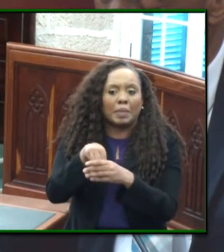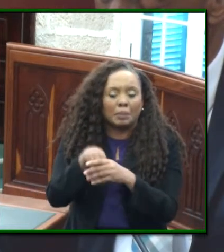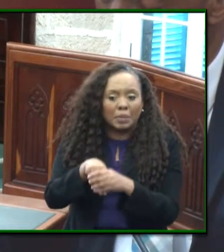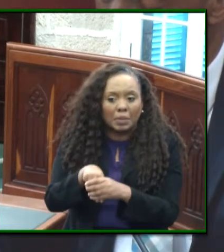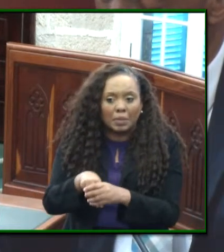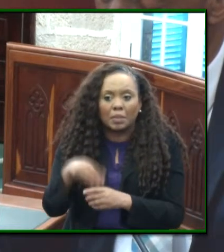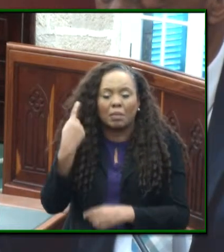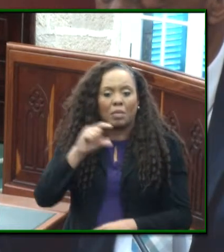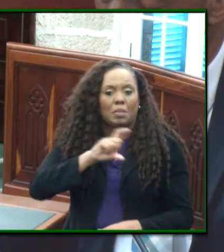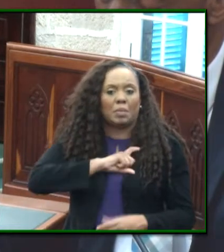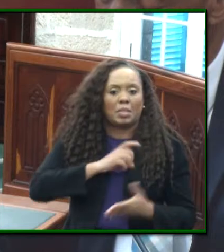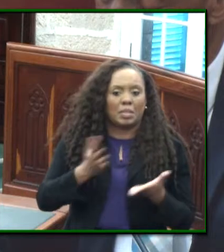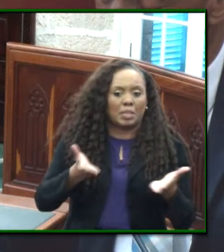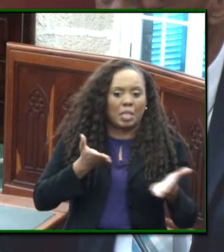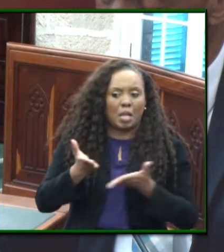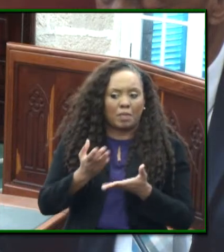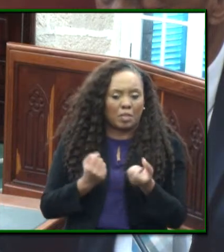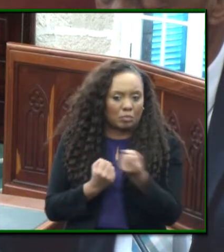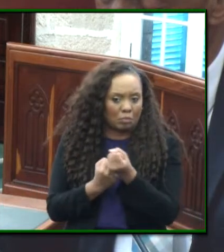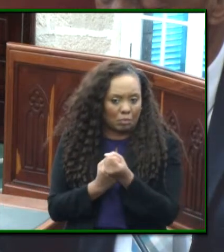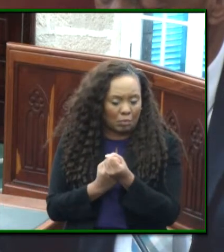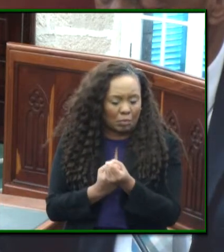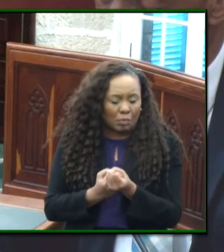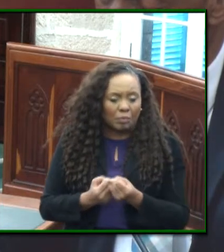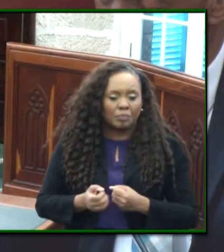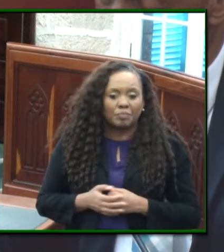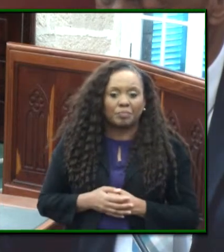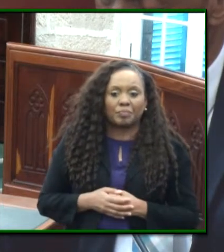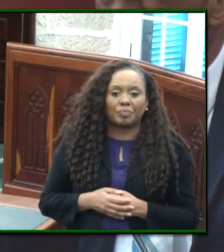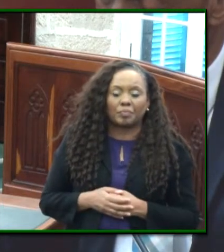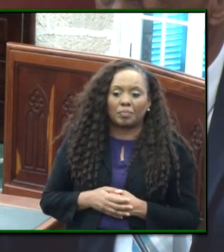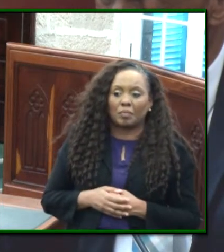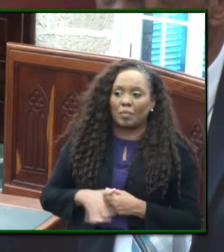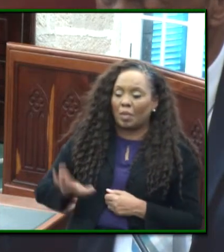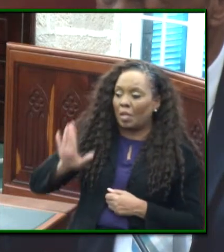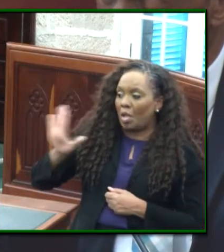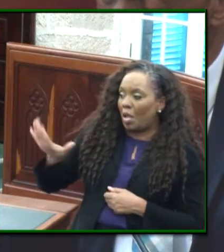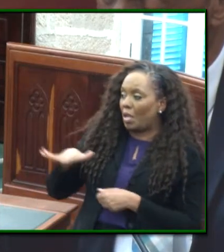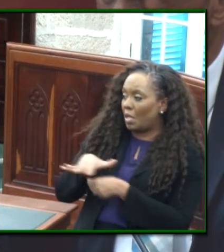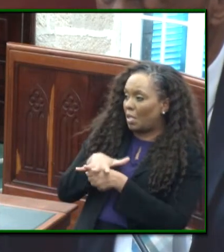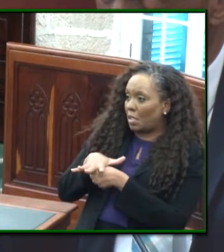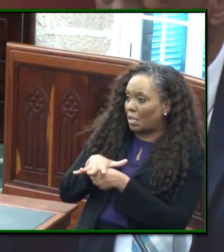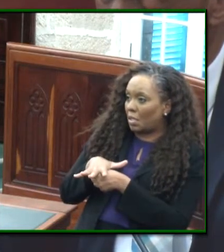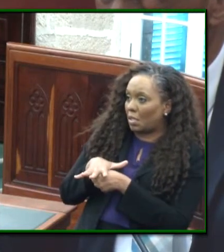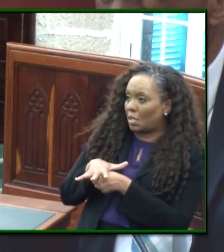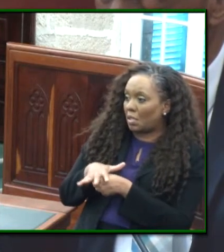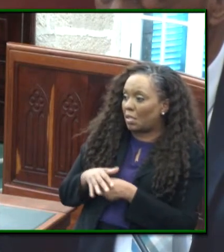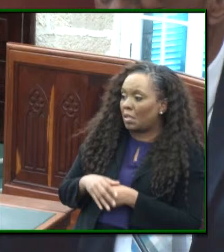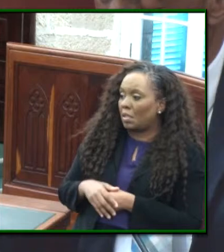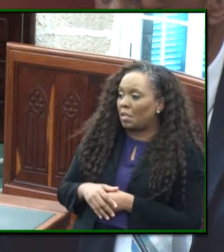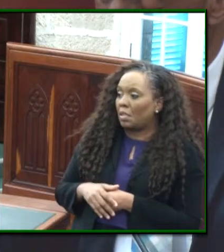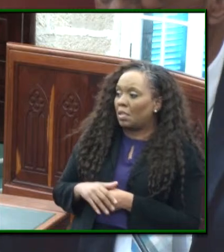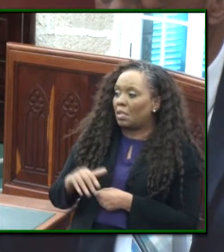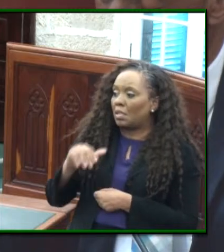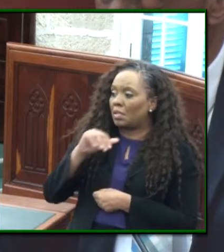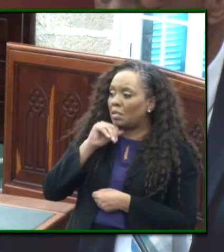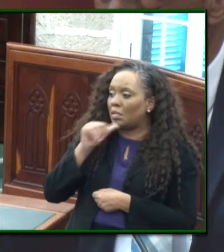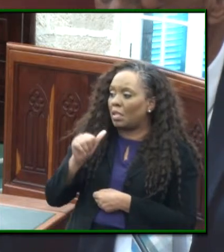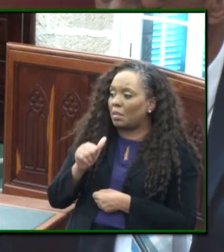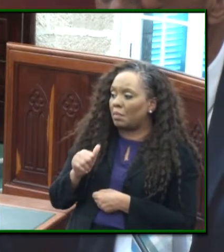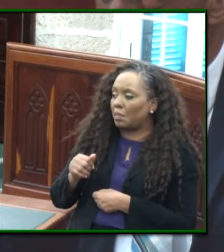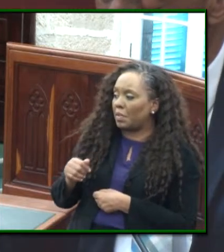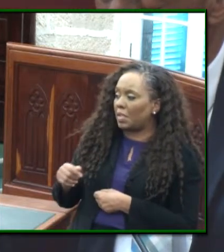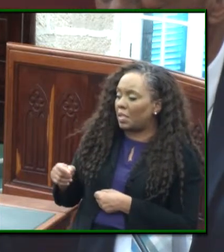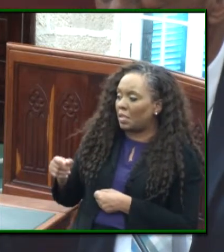of the police service. Your constituency has not been singled out at all, I assure you.